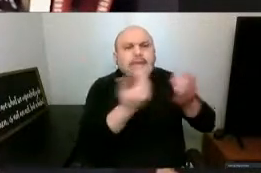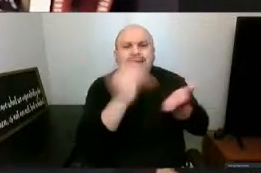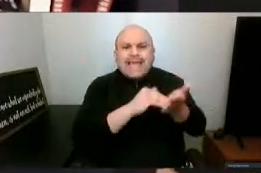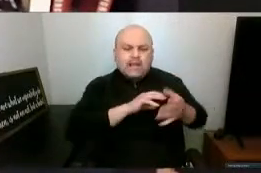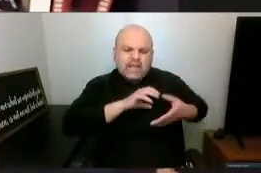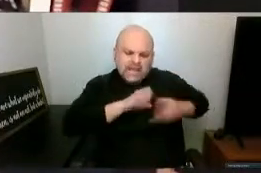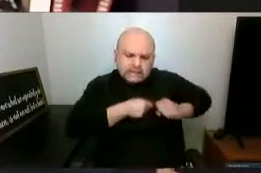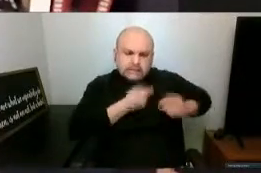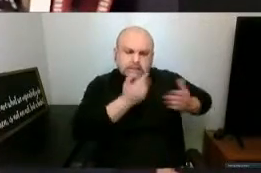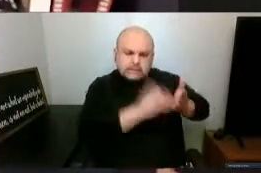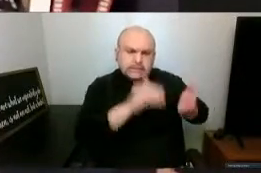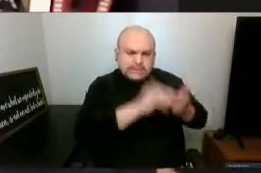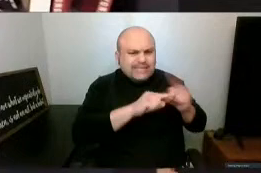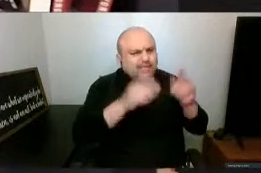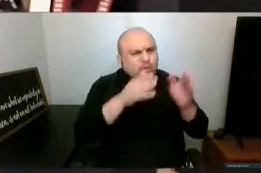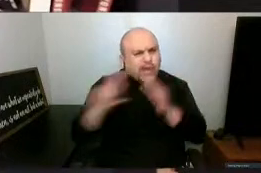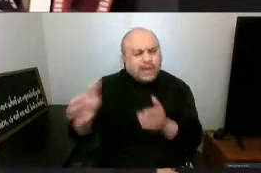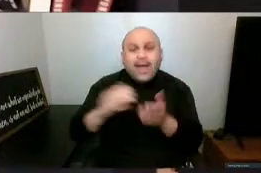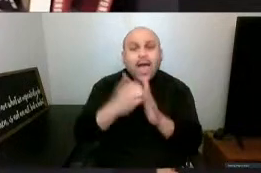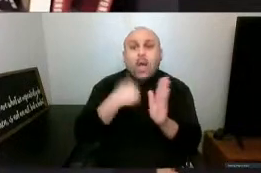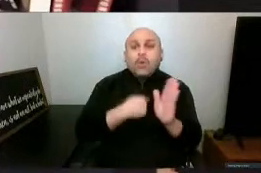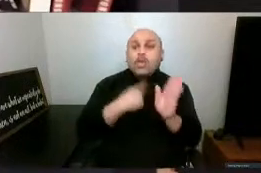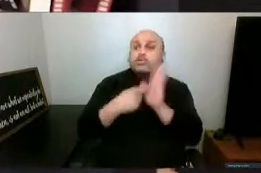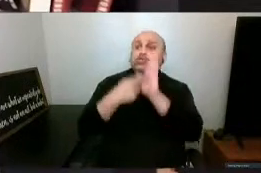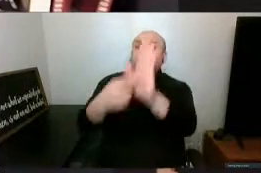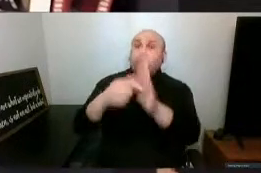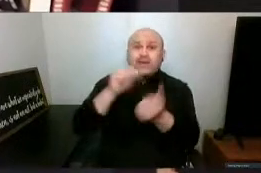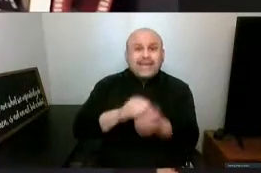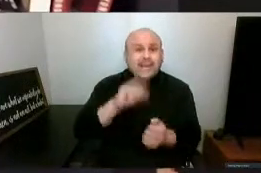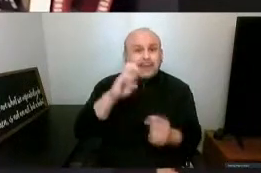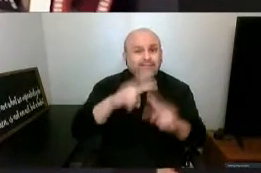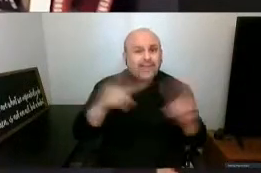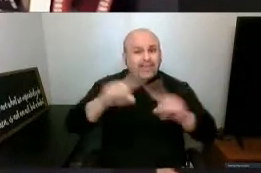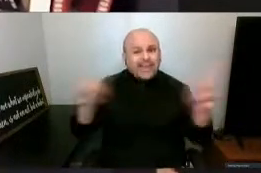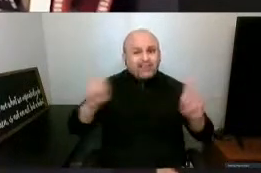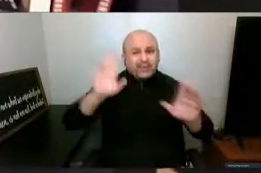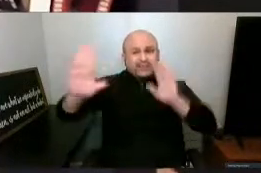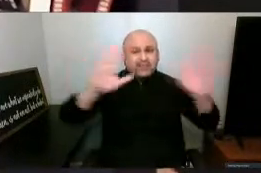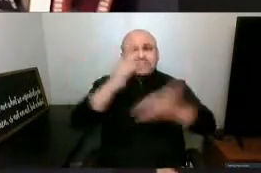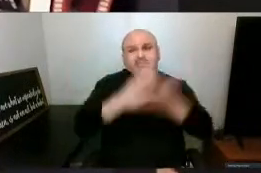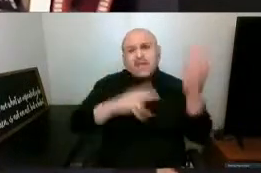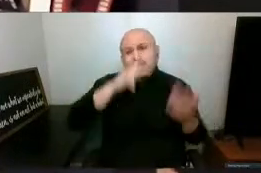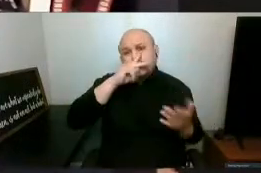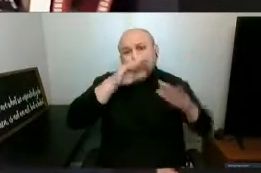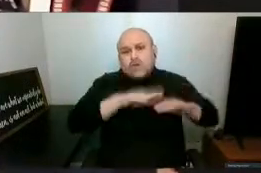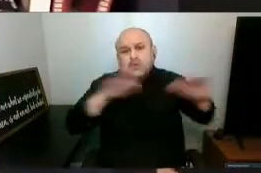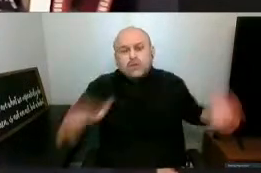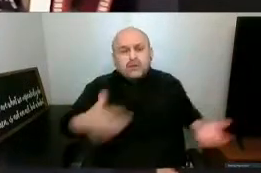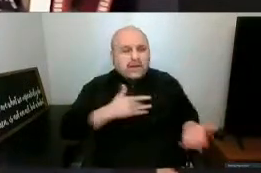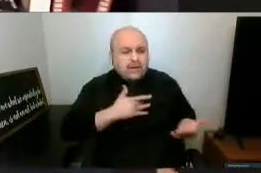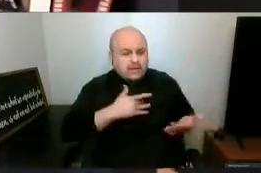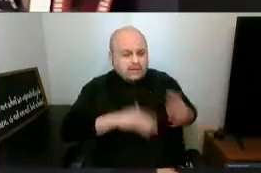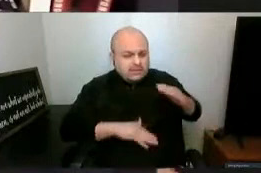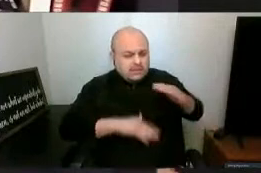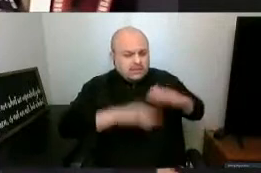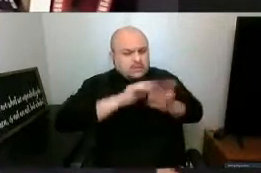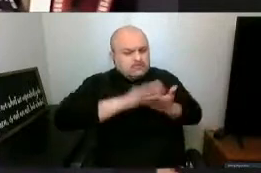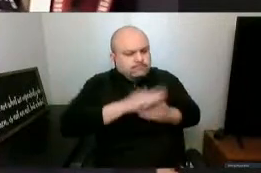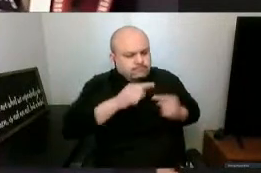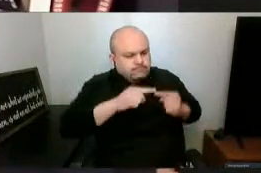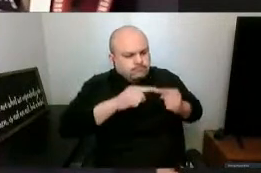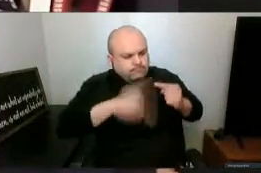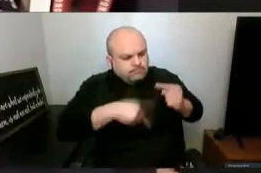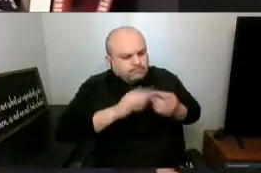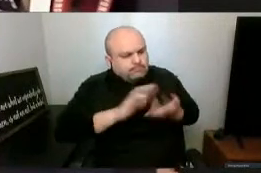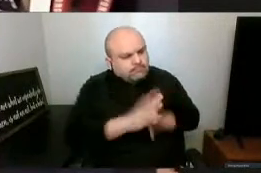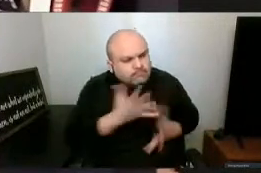that we demonstrate that grief can be very different. For some children, it will be them turning very angry. For some, it will be turning